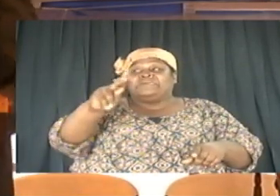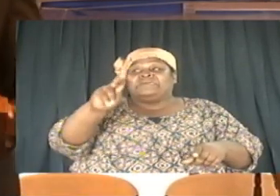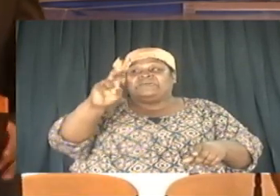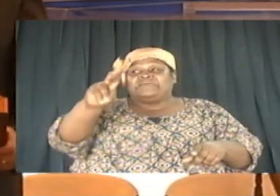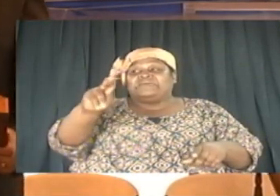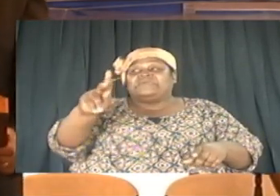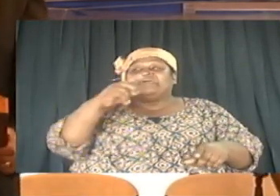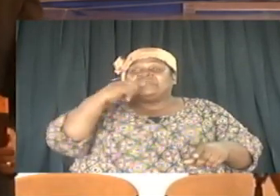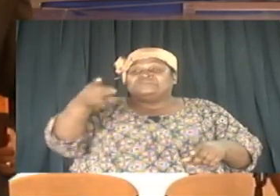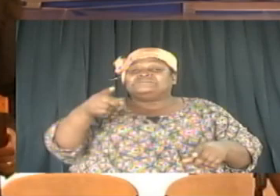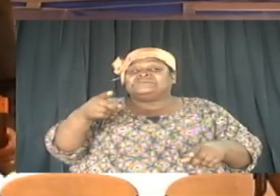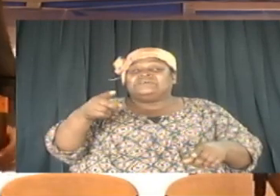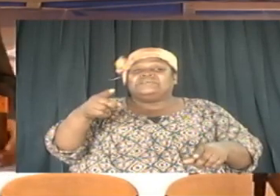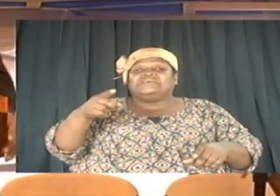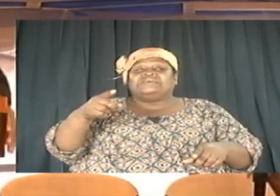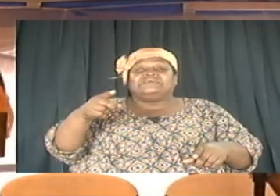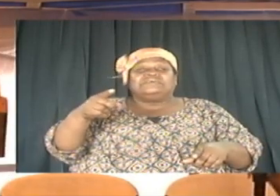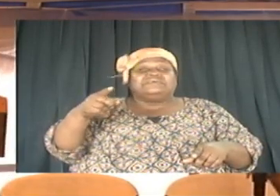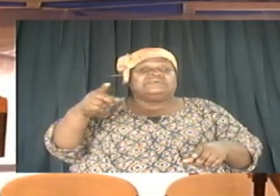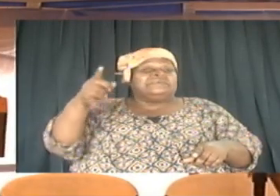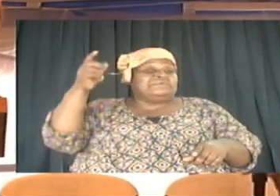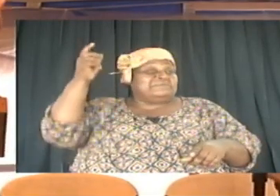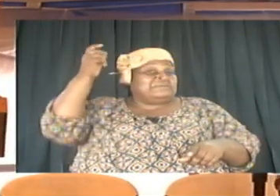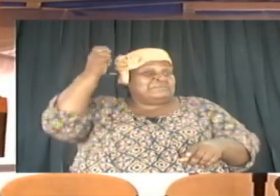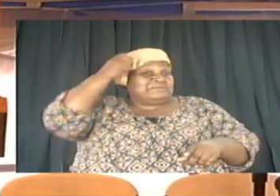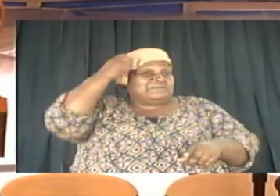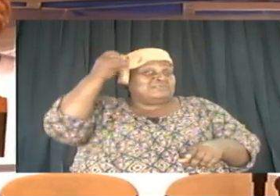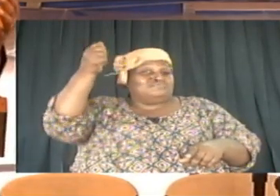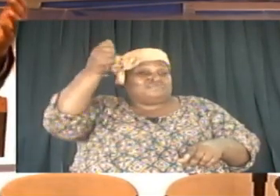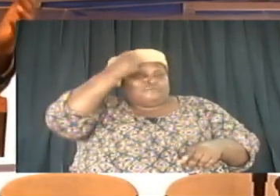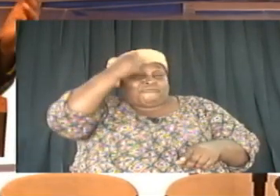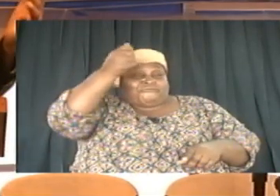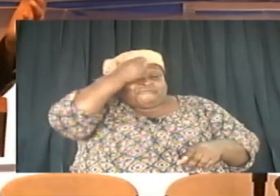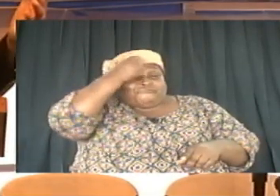tough, hard to learn. But here it is that